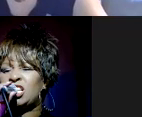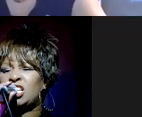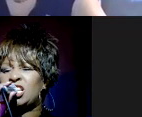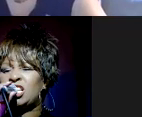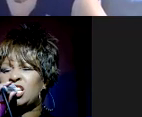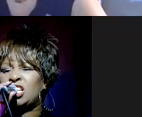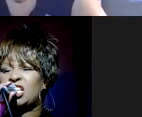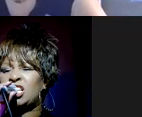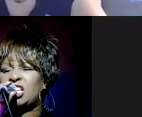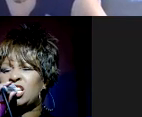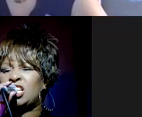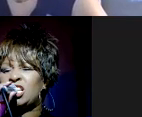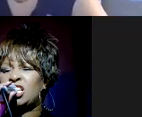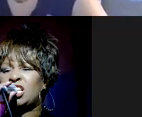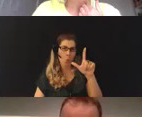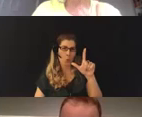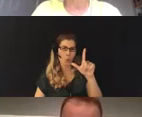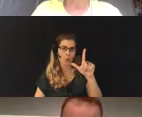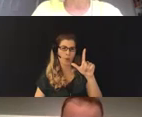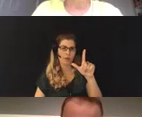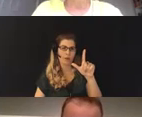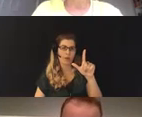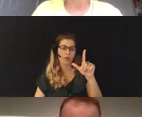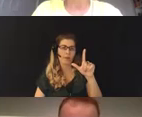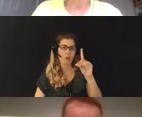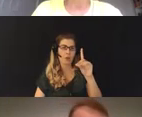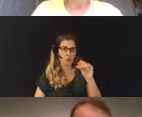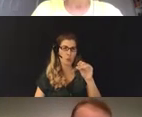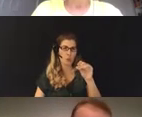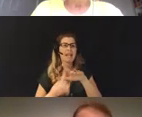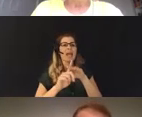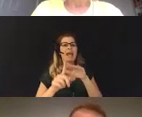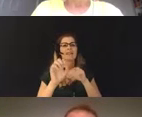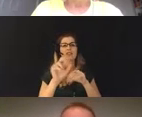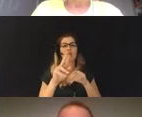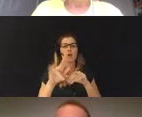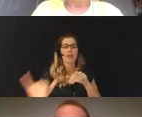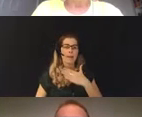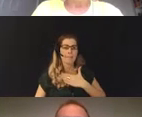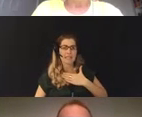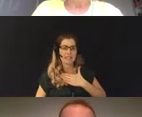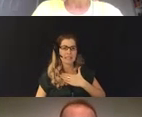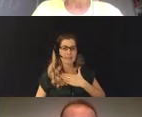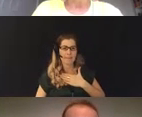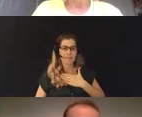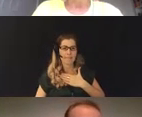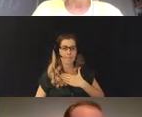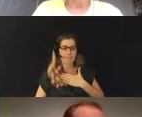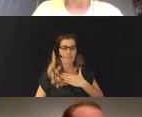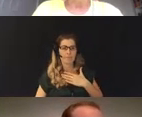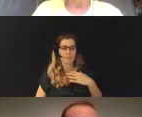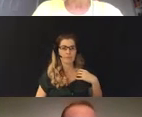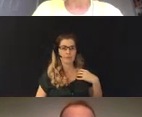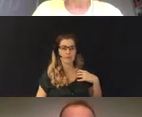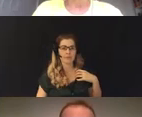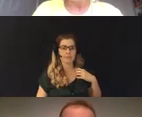quick poll to ask everybody to do an exit survey here, if you would, please. And while you are doing that, I'm going to go